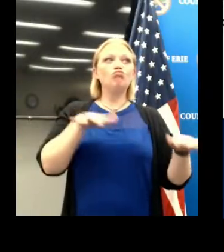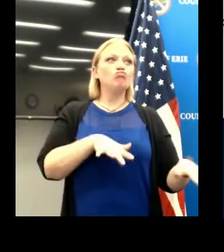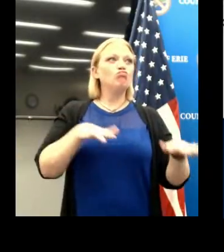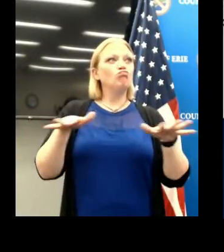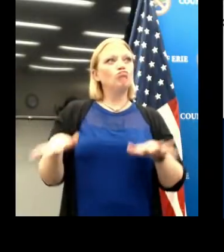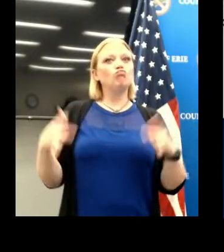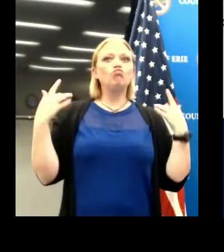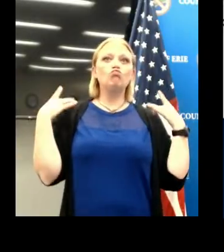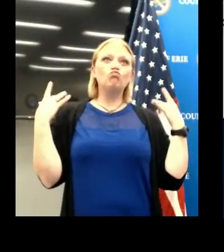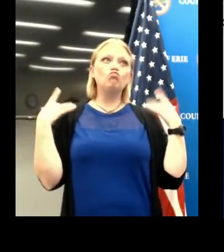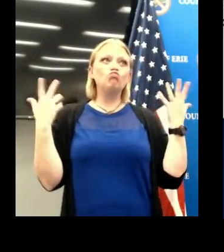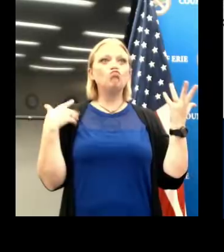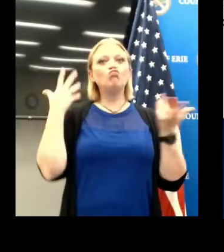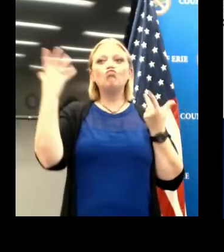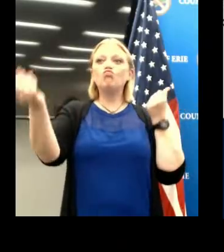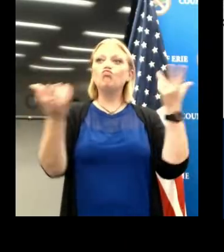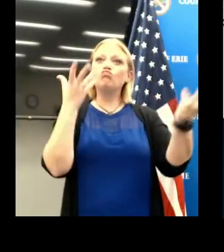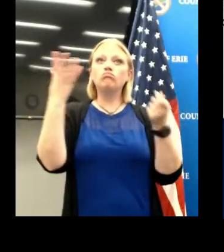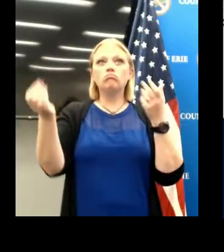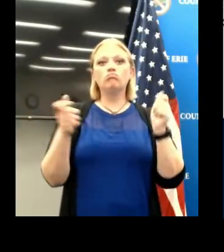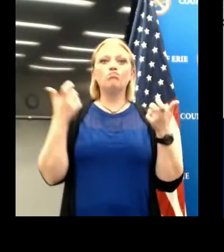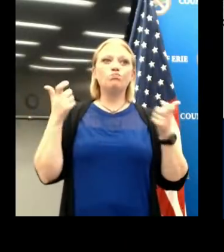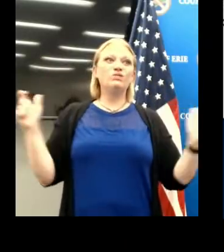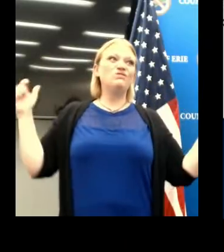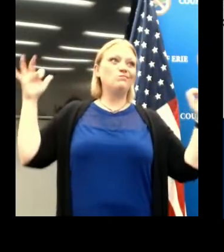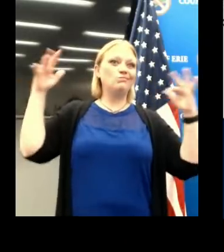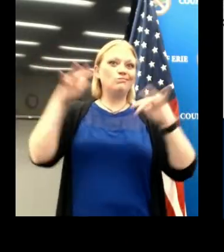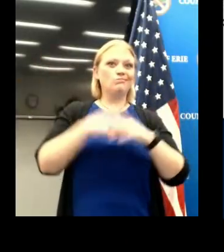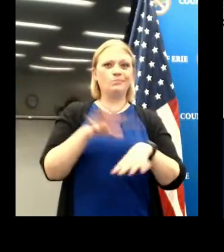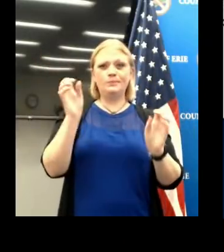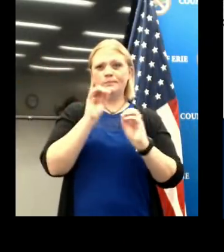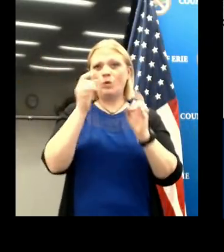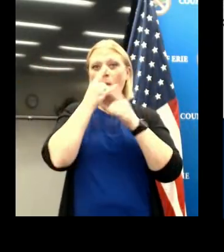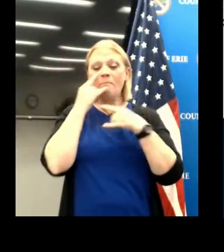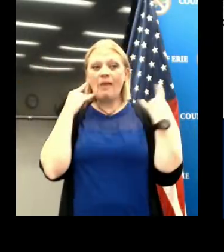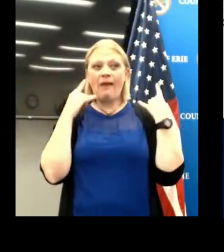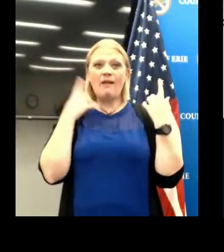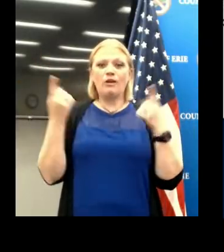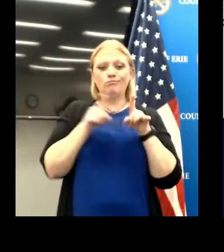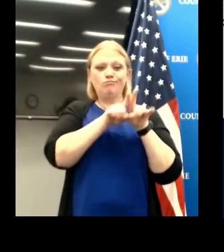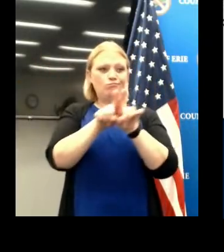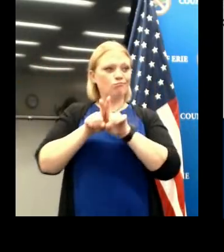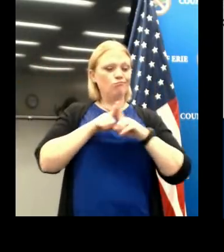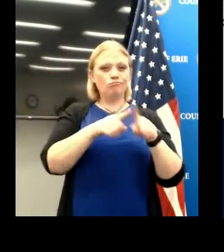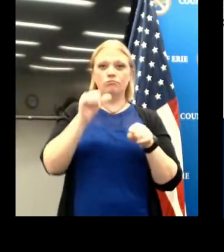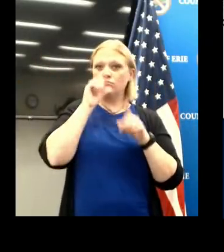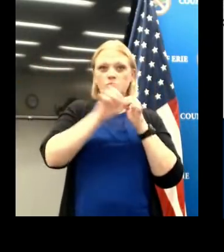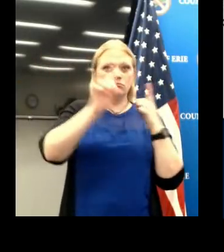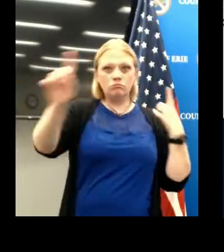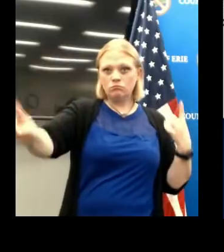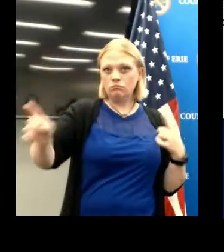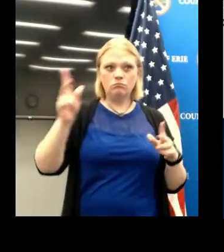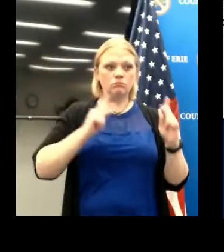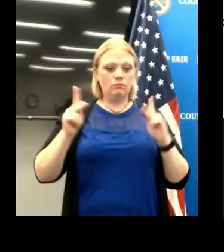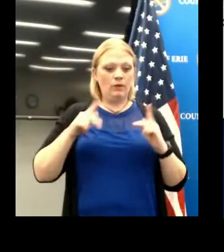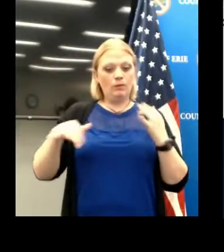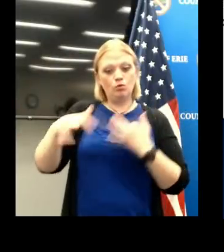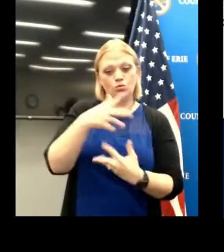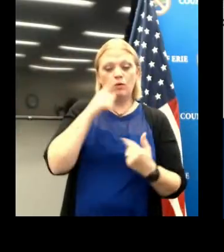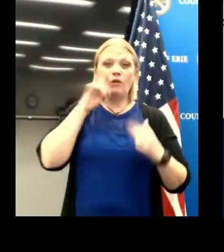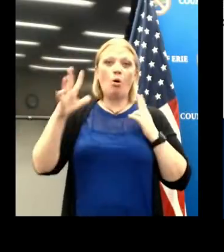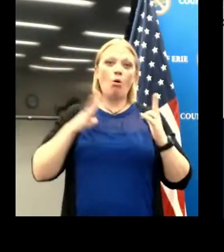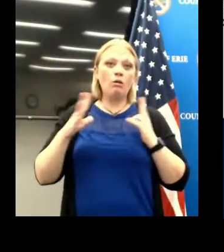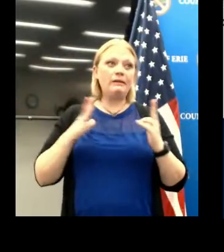going out in large crowds, people not masking, people not physical distancing, people gathering for holiday